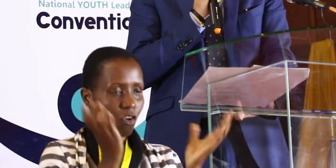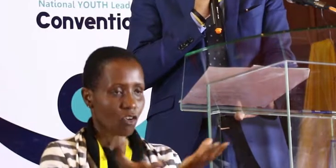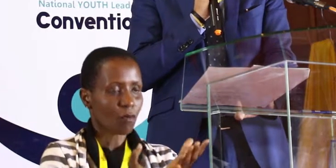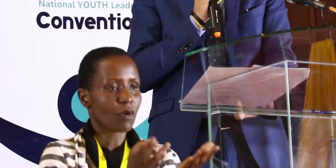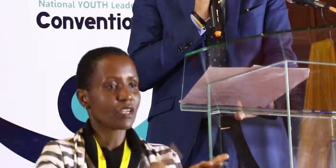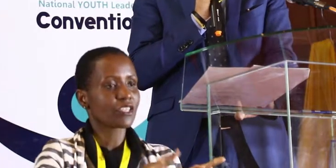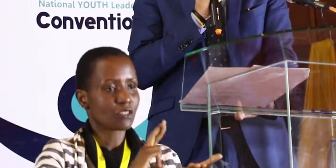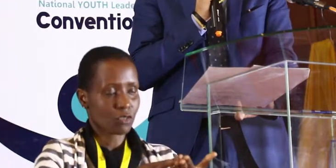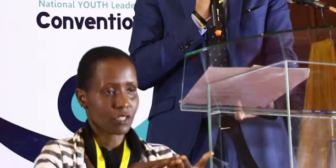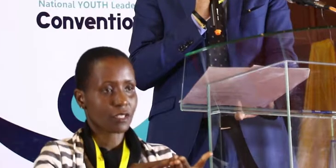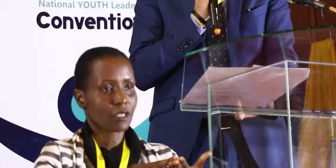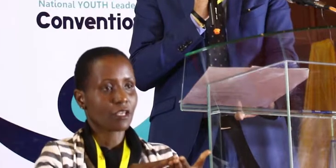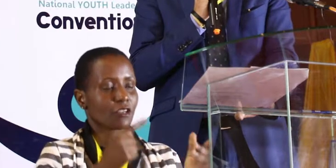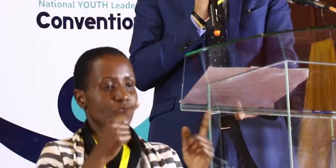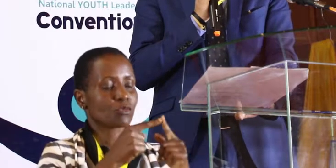for reaching